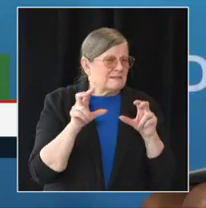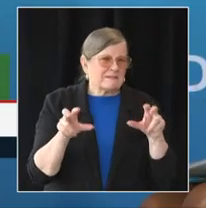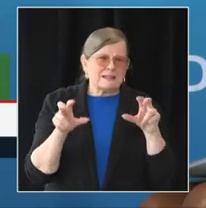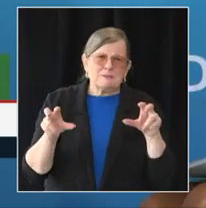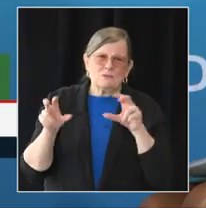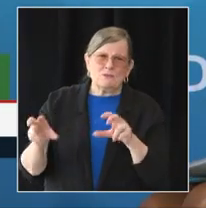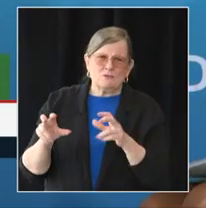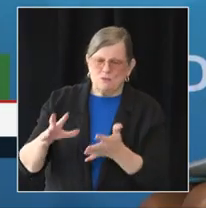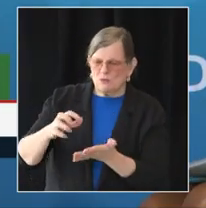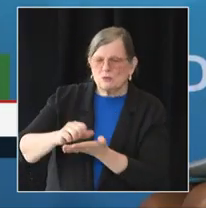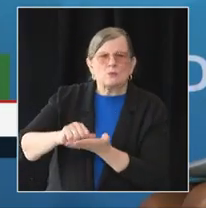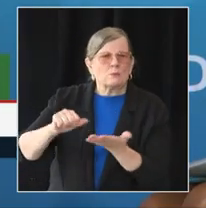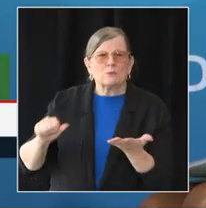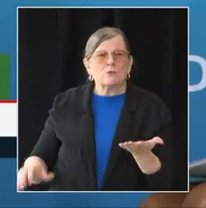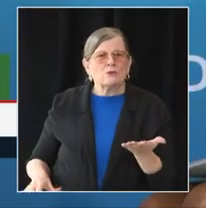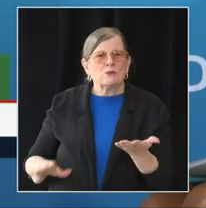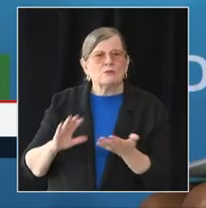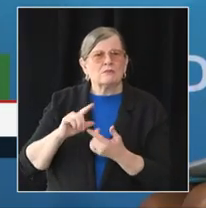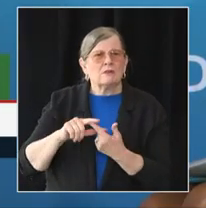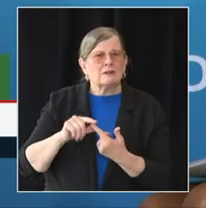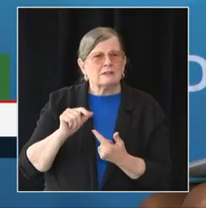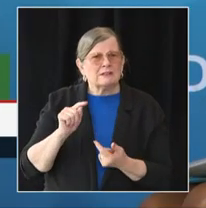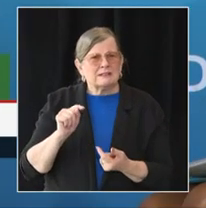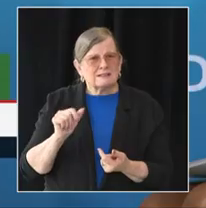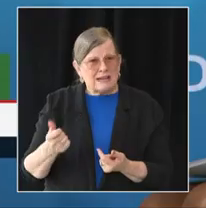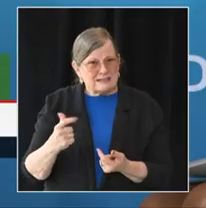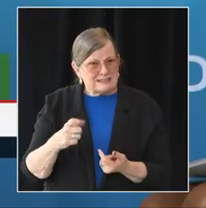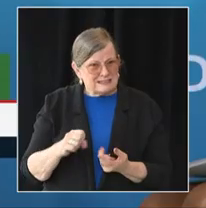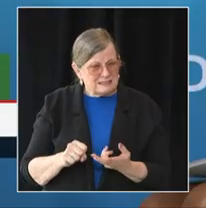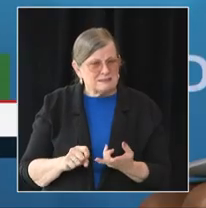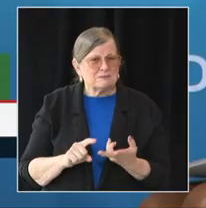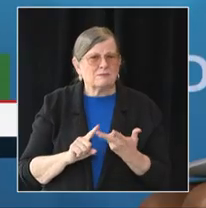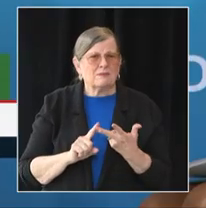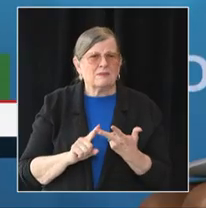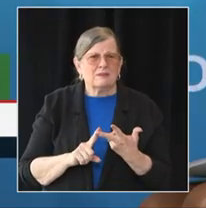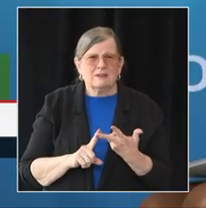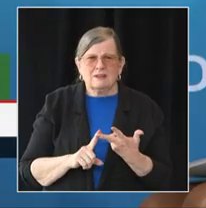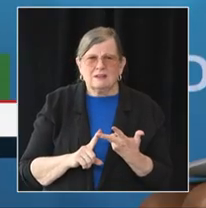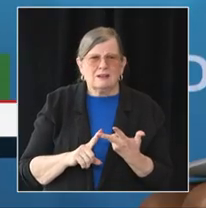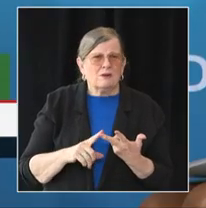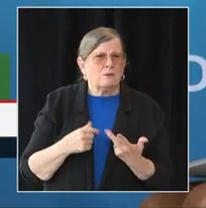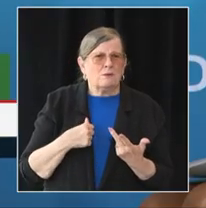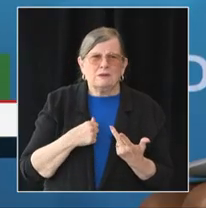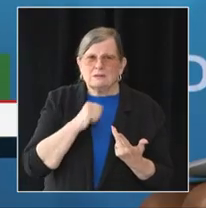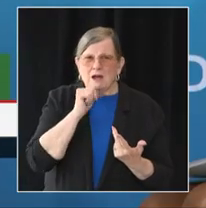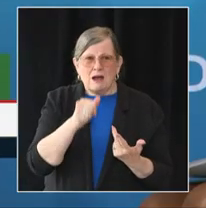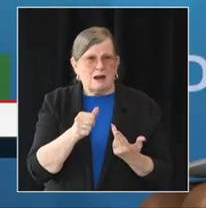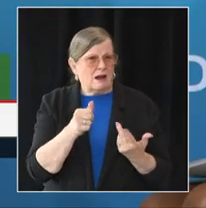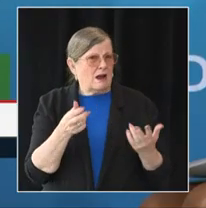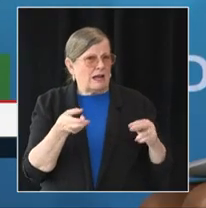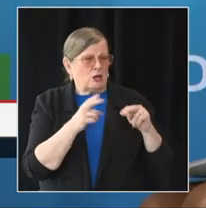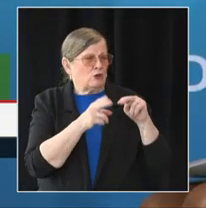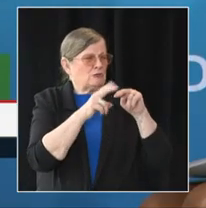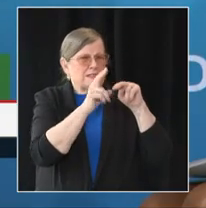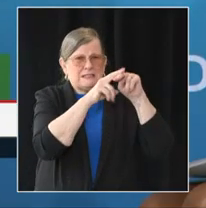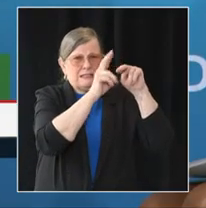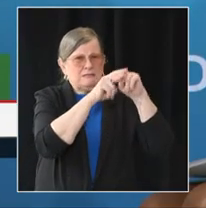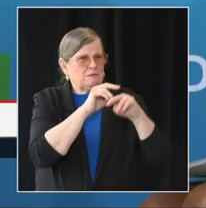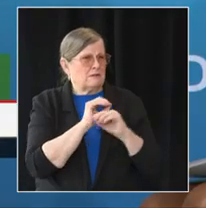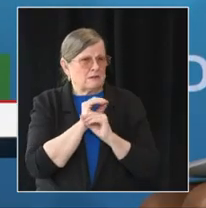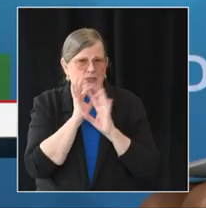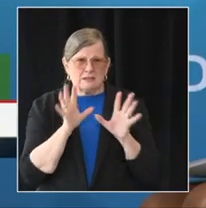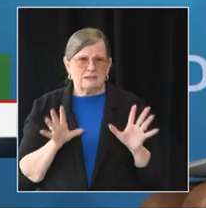our tax policies. There are no new taxes in this budget. In fact, we reduced the